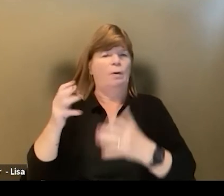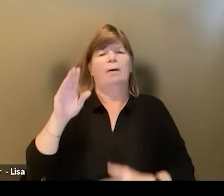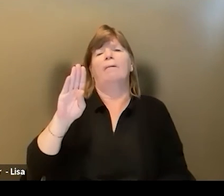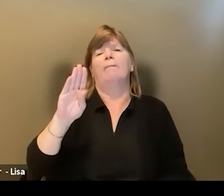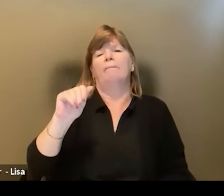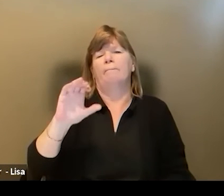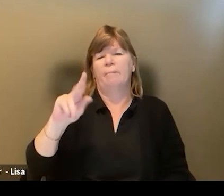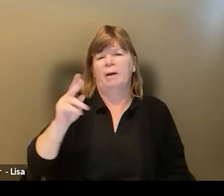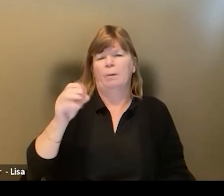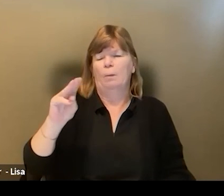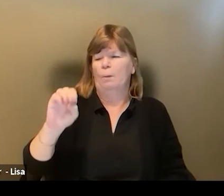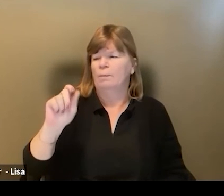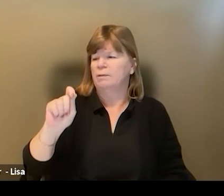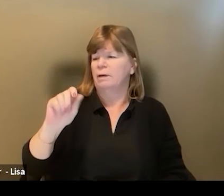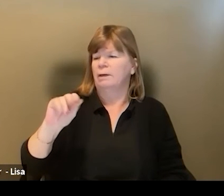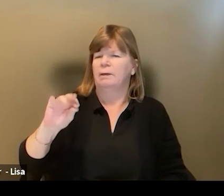to the